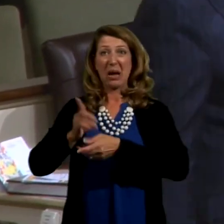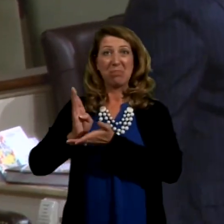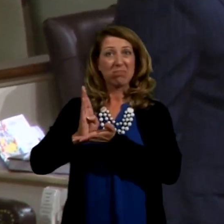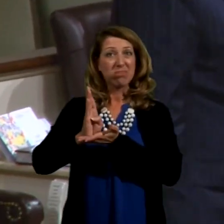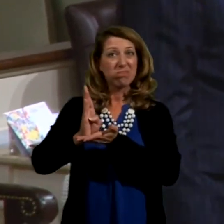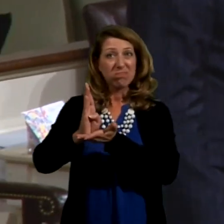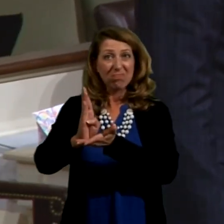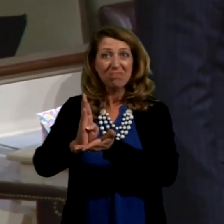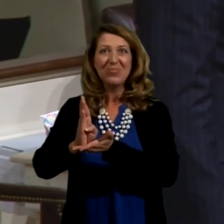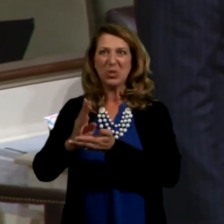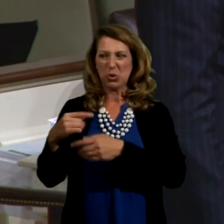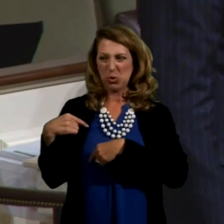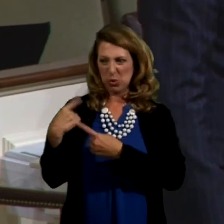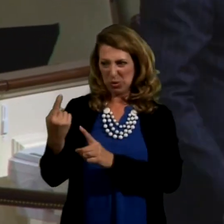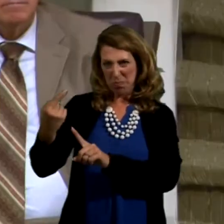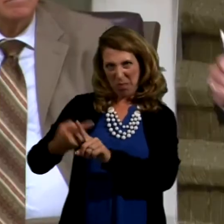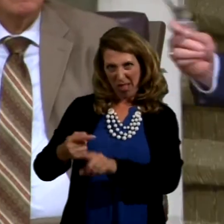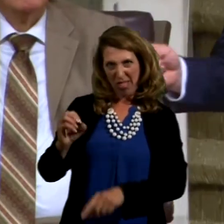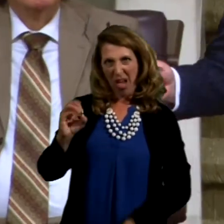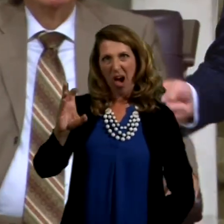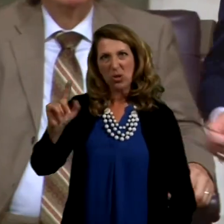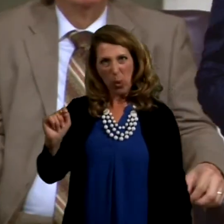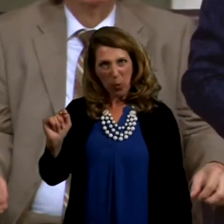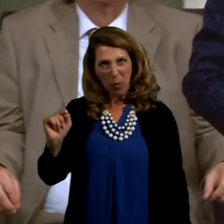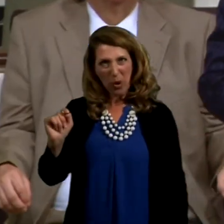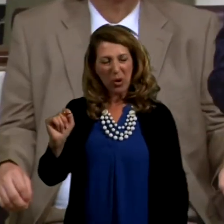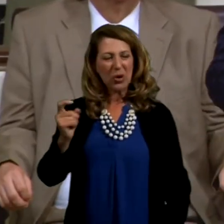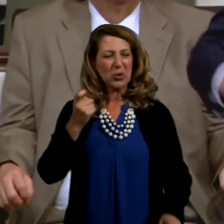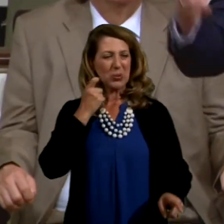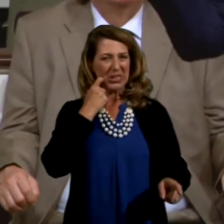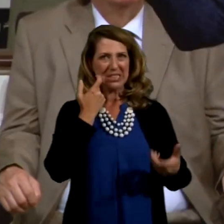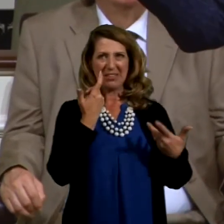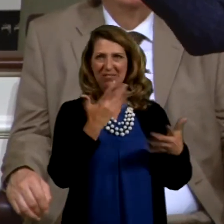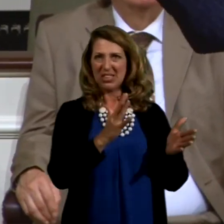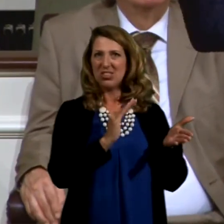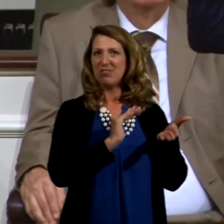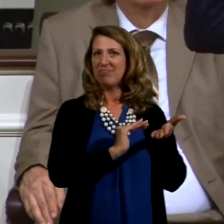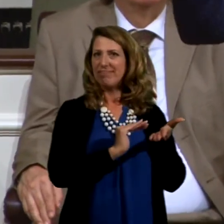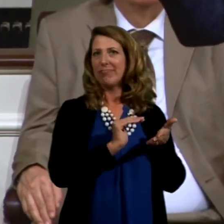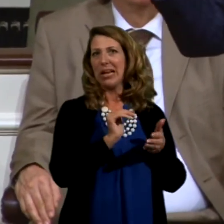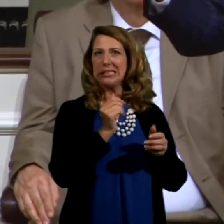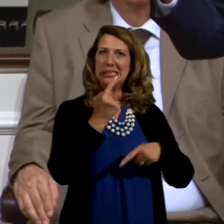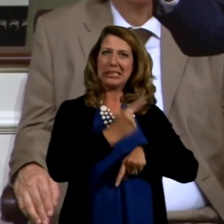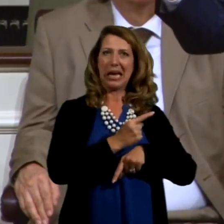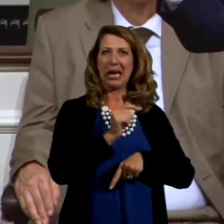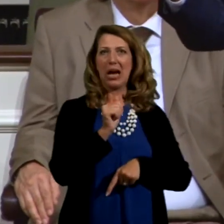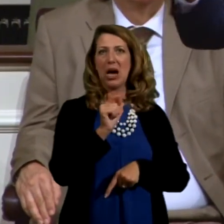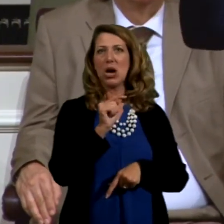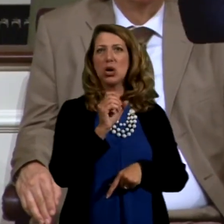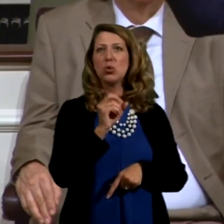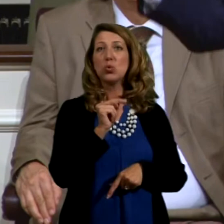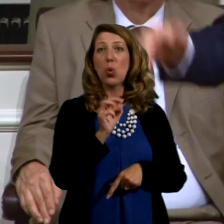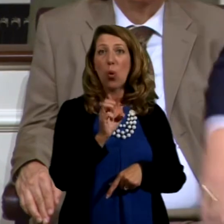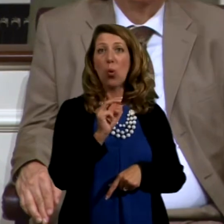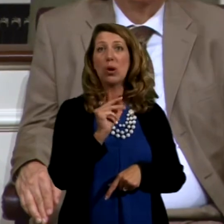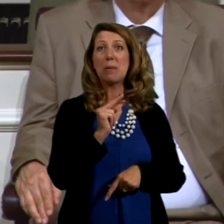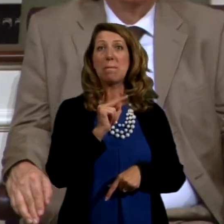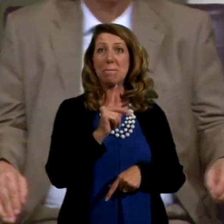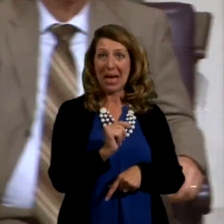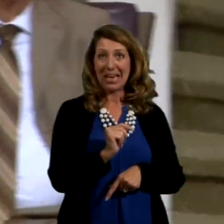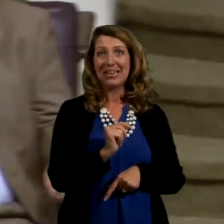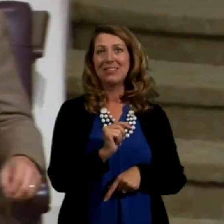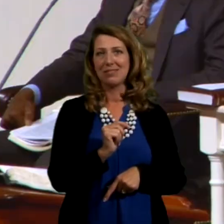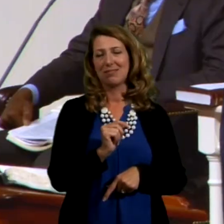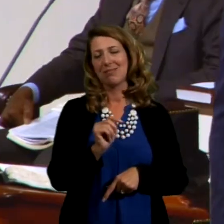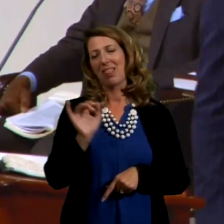of October. They had just finished the Day of Atonement. Yom Kippur had come through, and now it's this time of year. That'll happen this week for